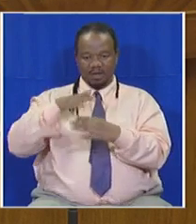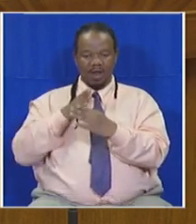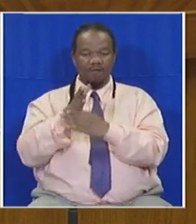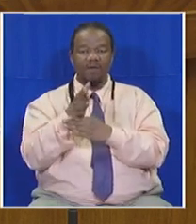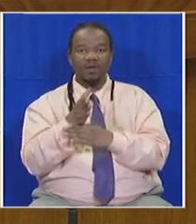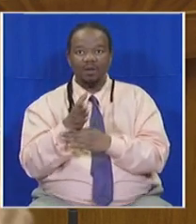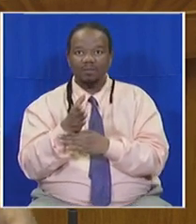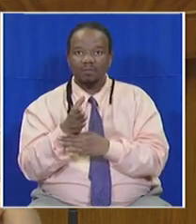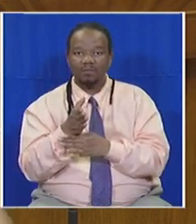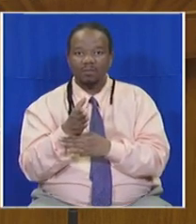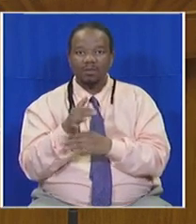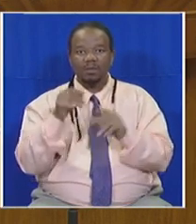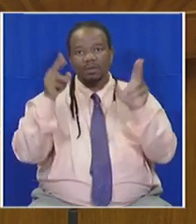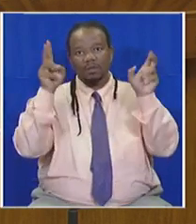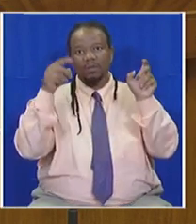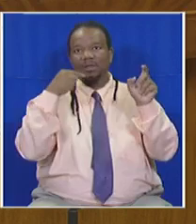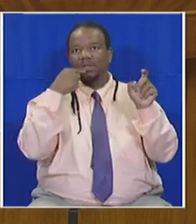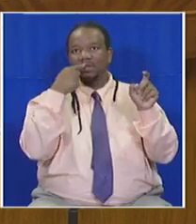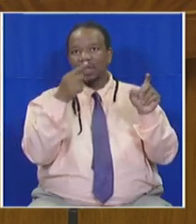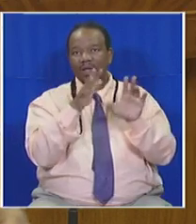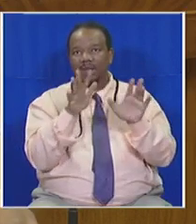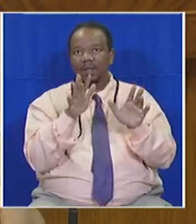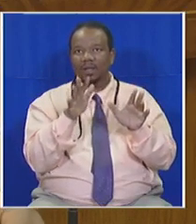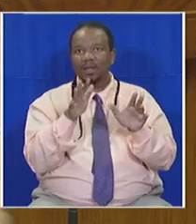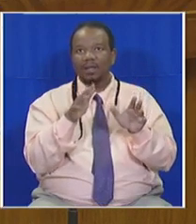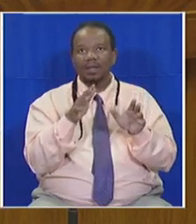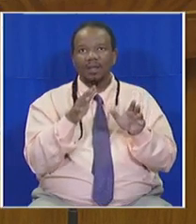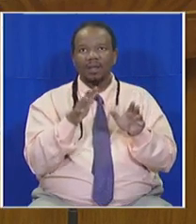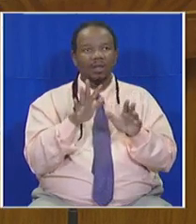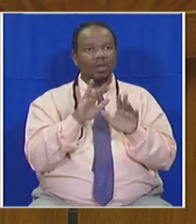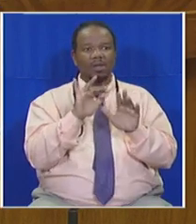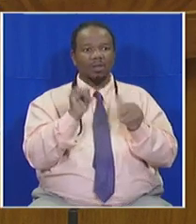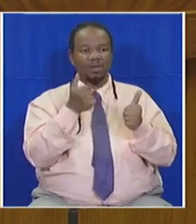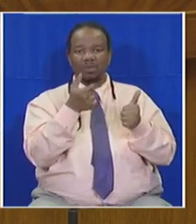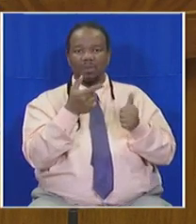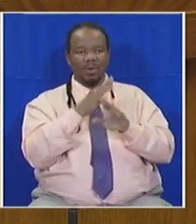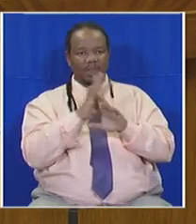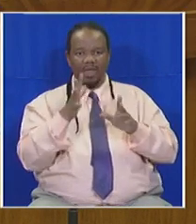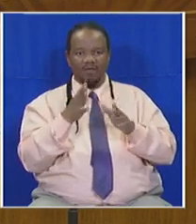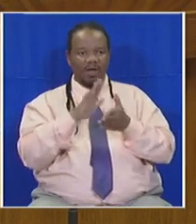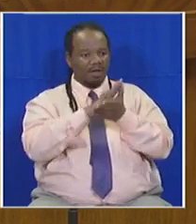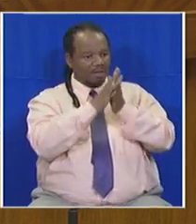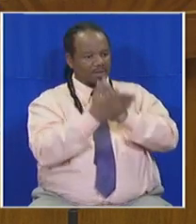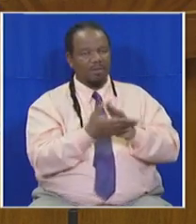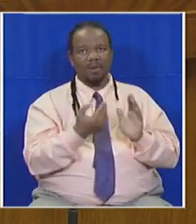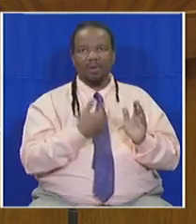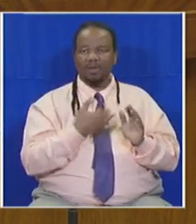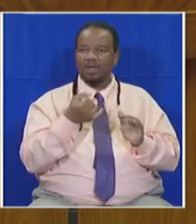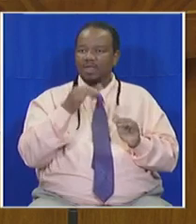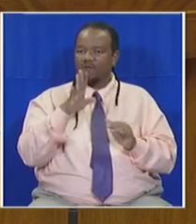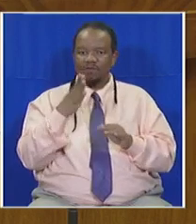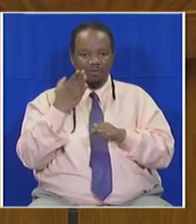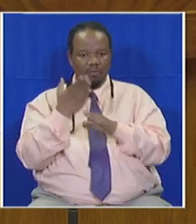And he says, the latter can never defeat us if they do not collaborate